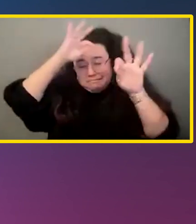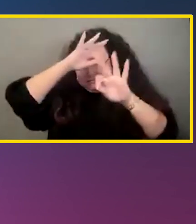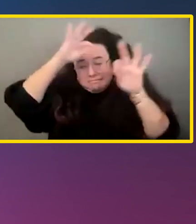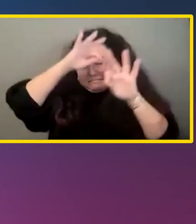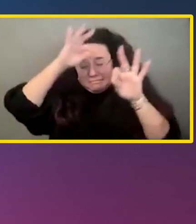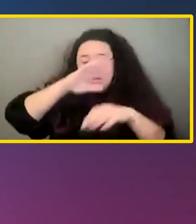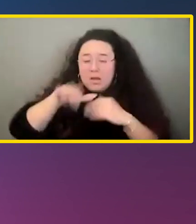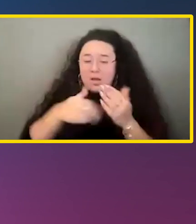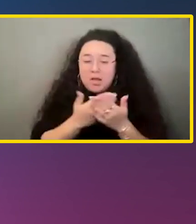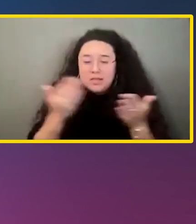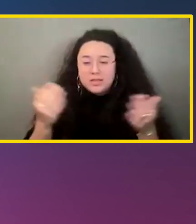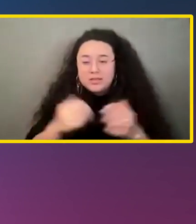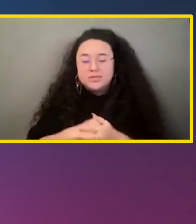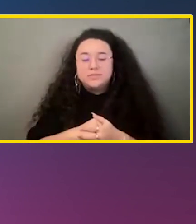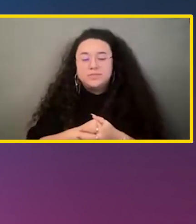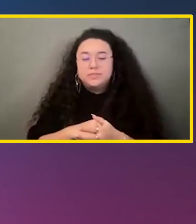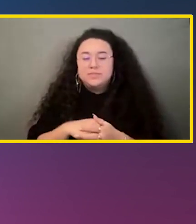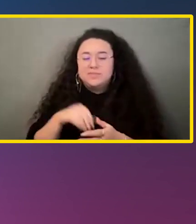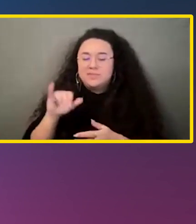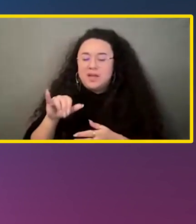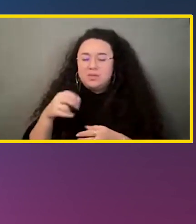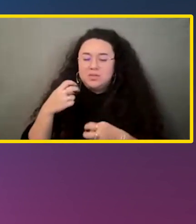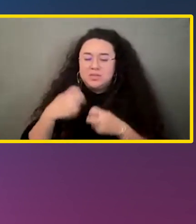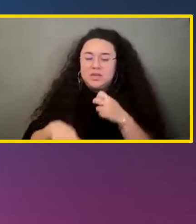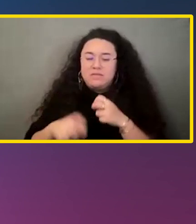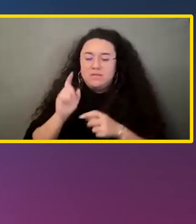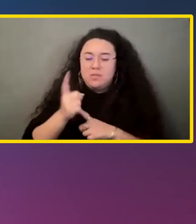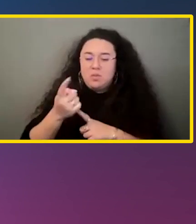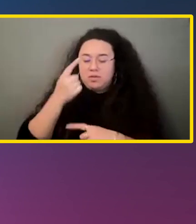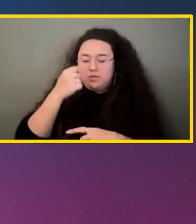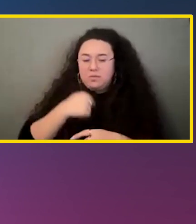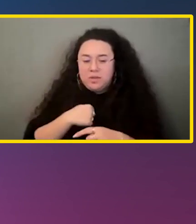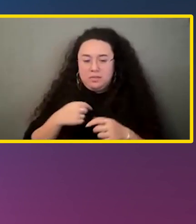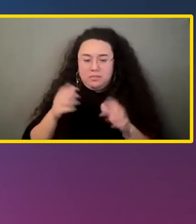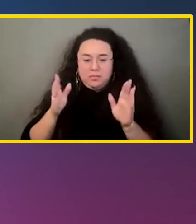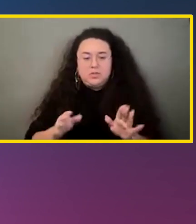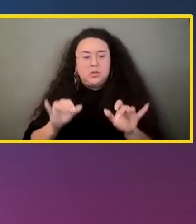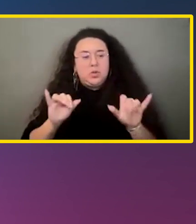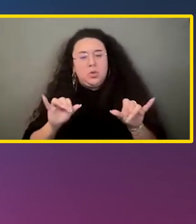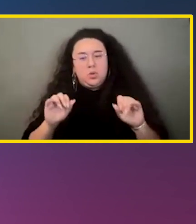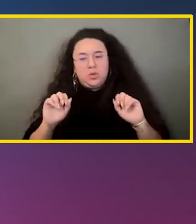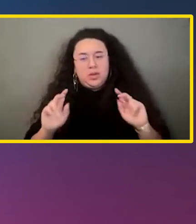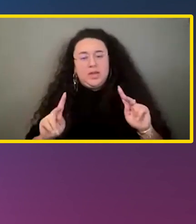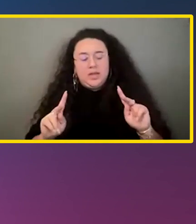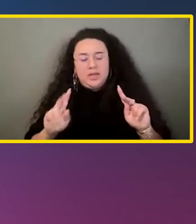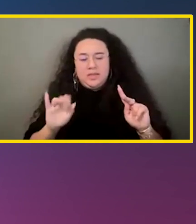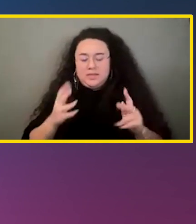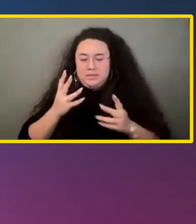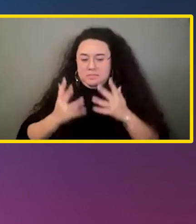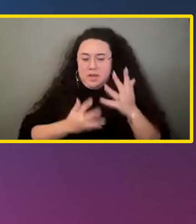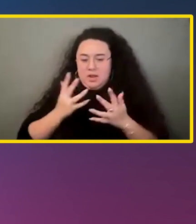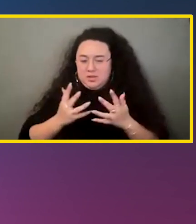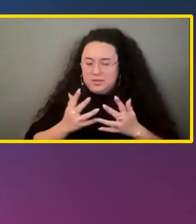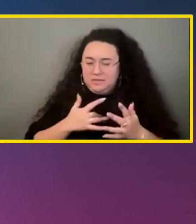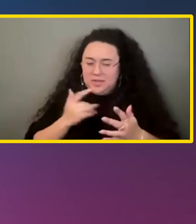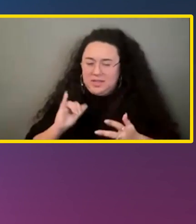things. And that was a hard moment for a person to go, oh, it's embarrassing. It's shameful,